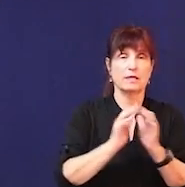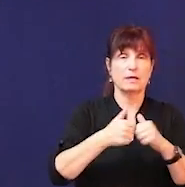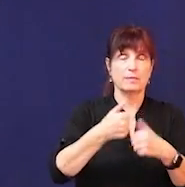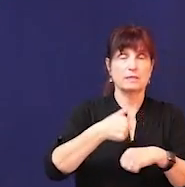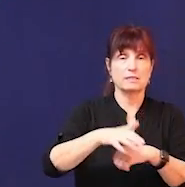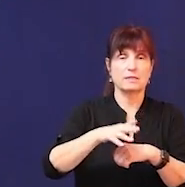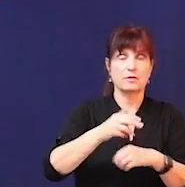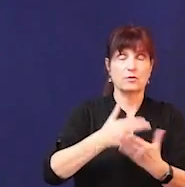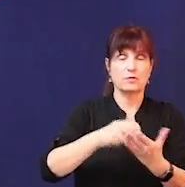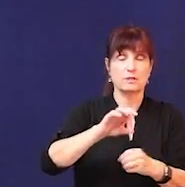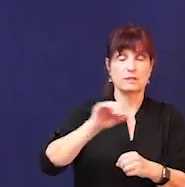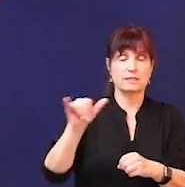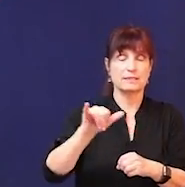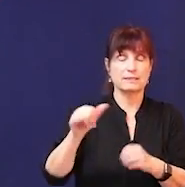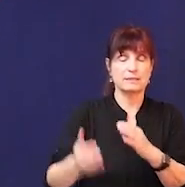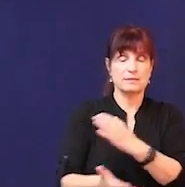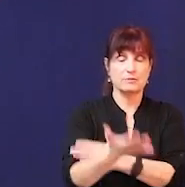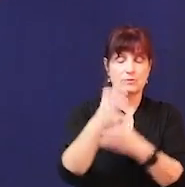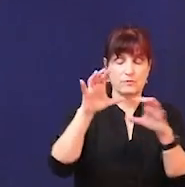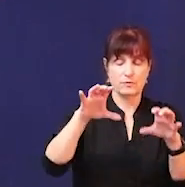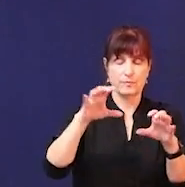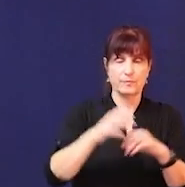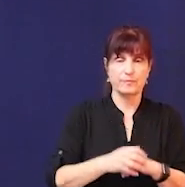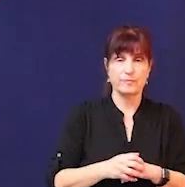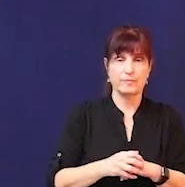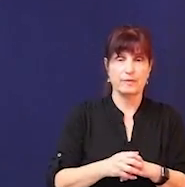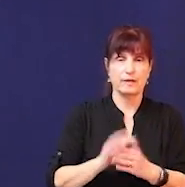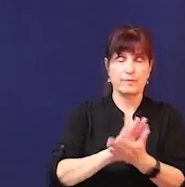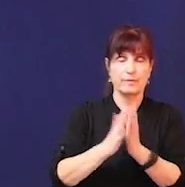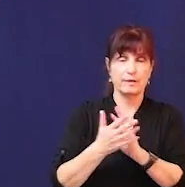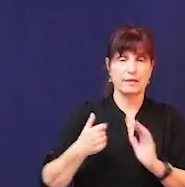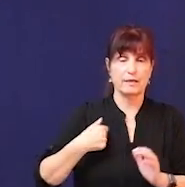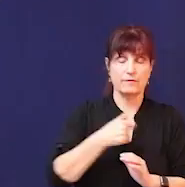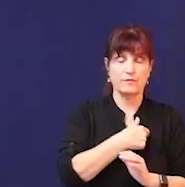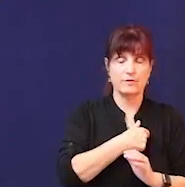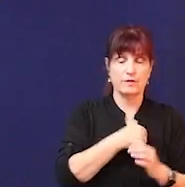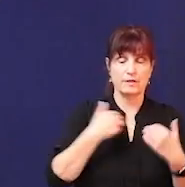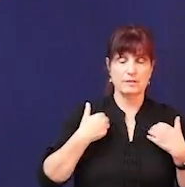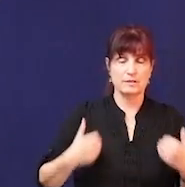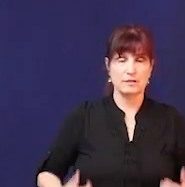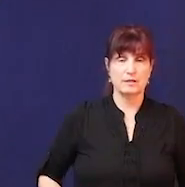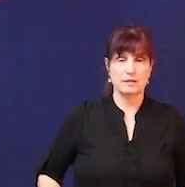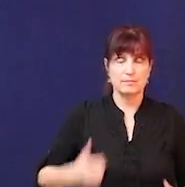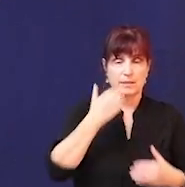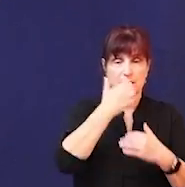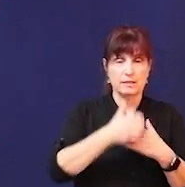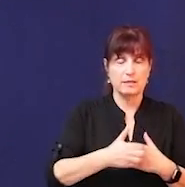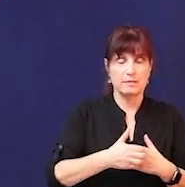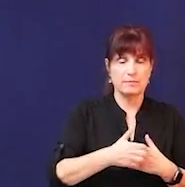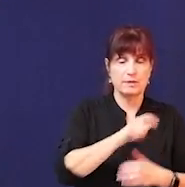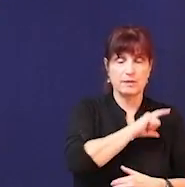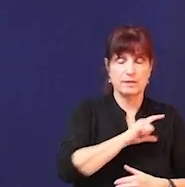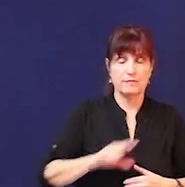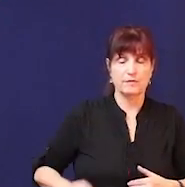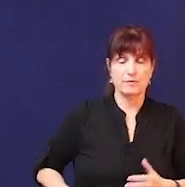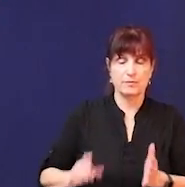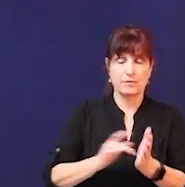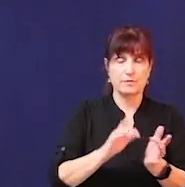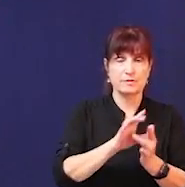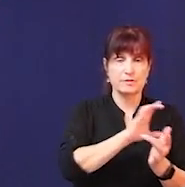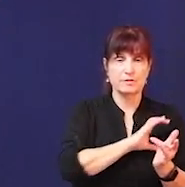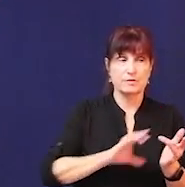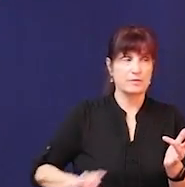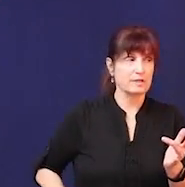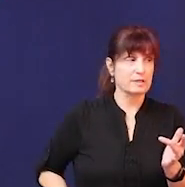by sending down your Spirit upon them like the dewfall, so that they may become for us the body and blood of our